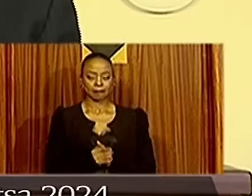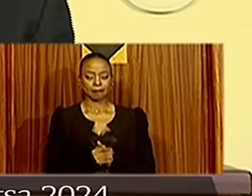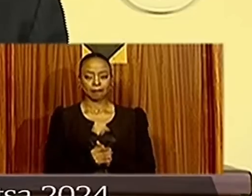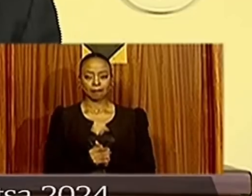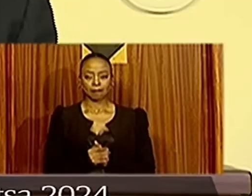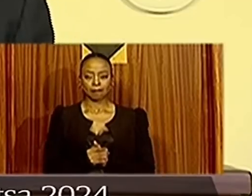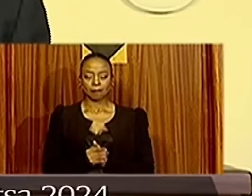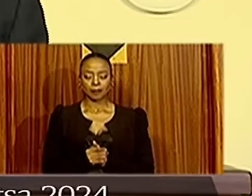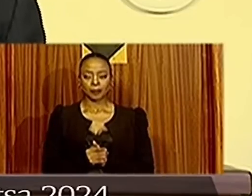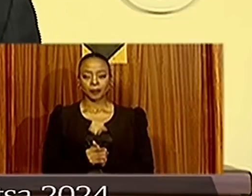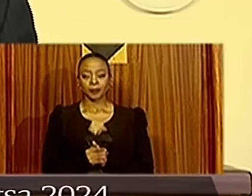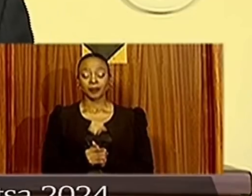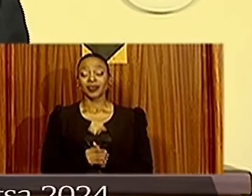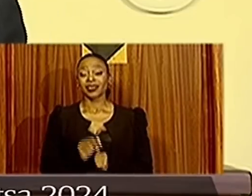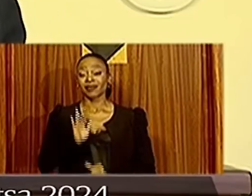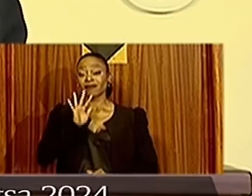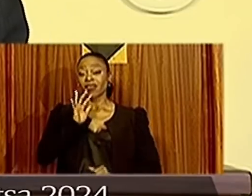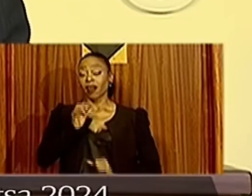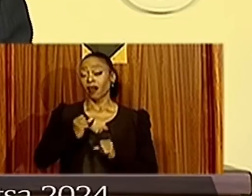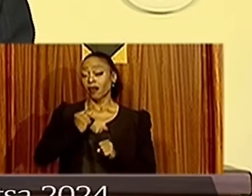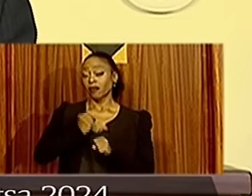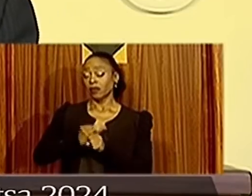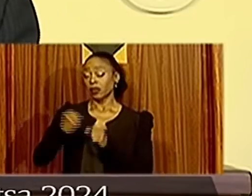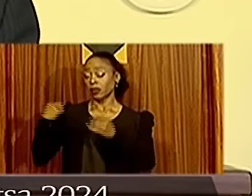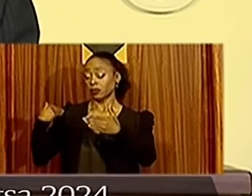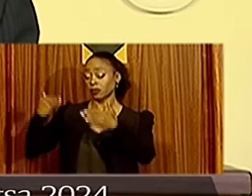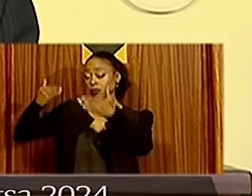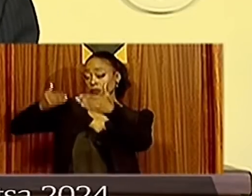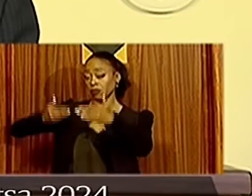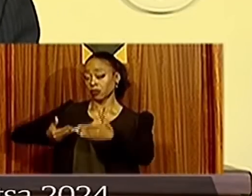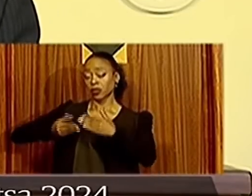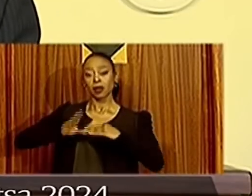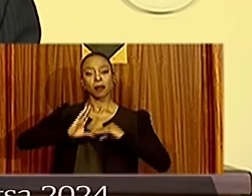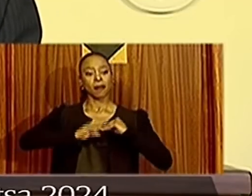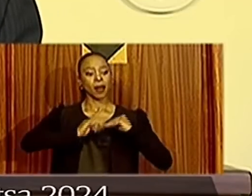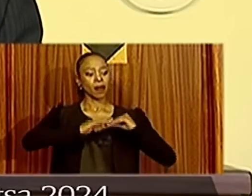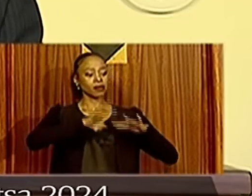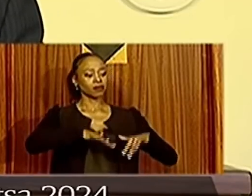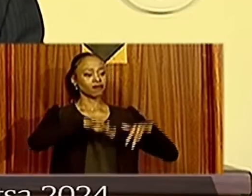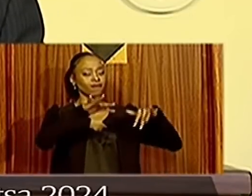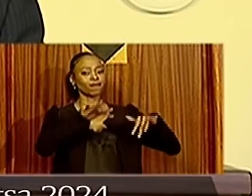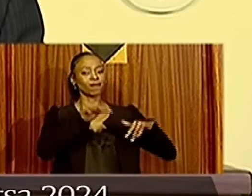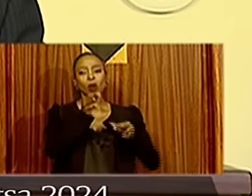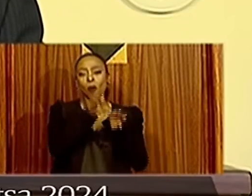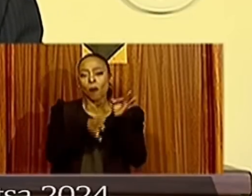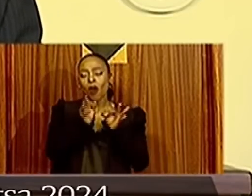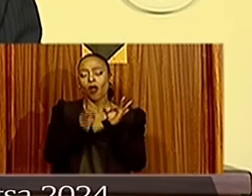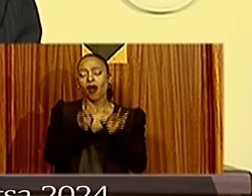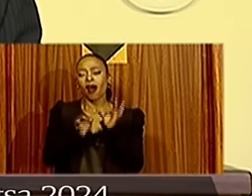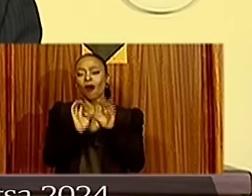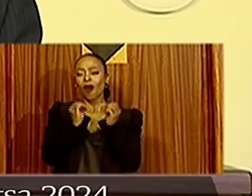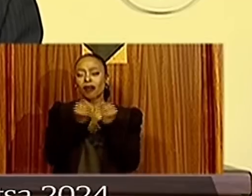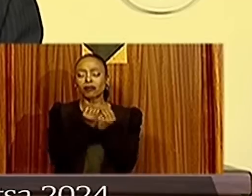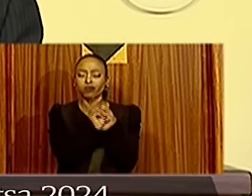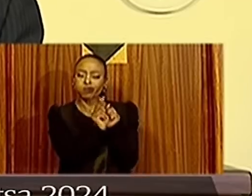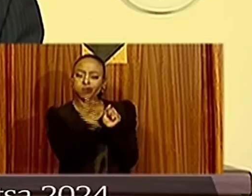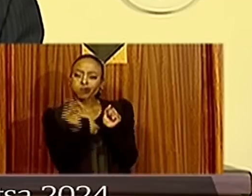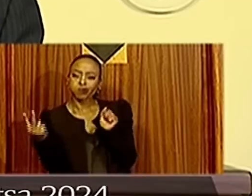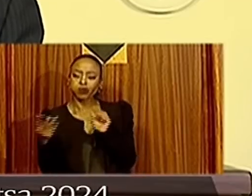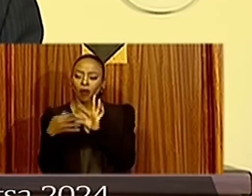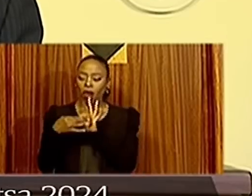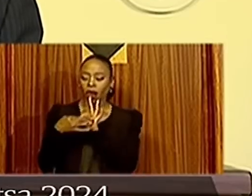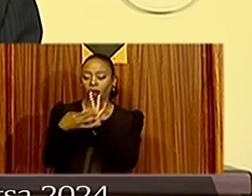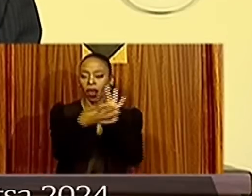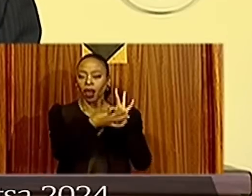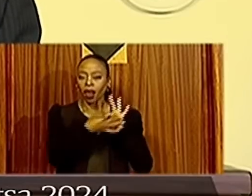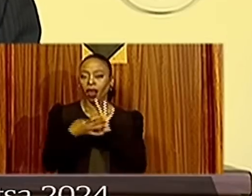Over the course of 5 years, members of Parliament from all parties represented in Parliament have worked